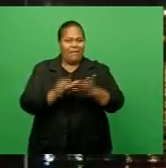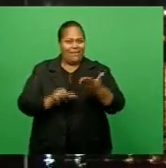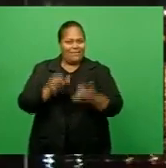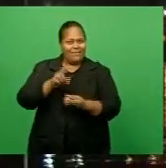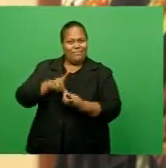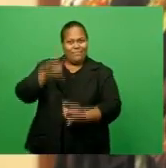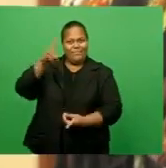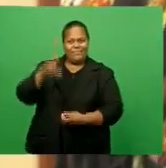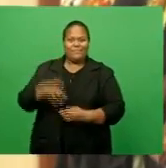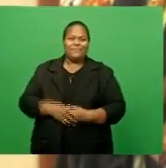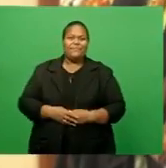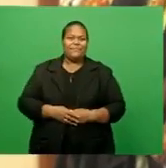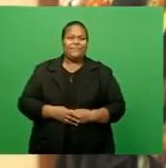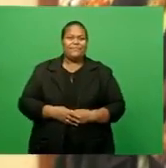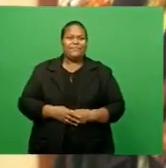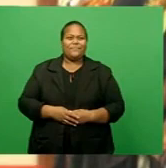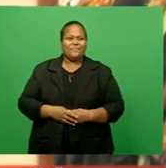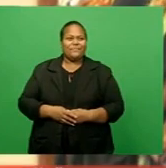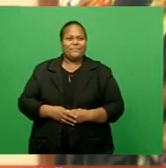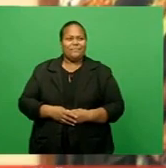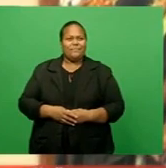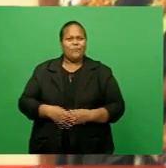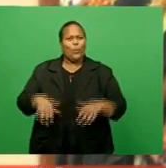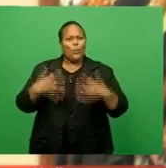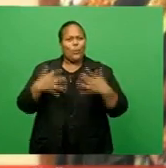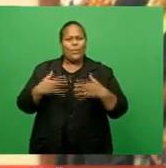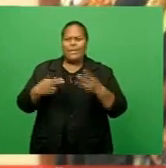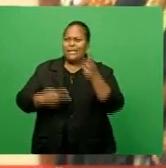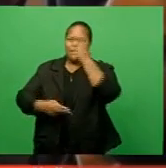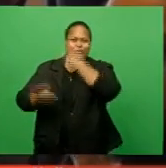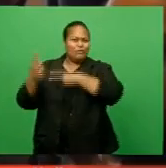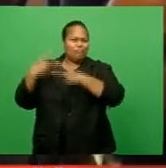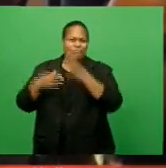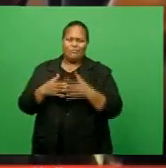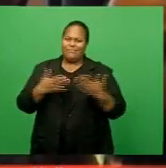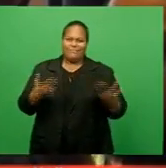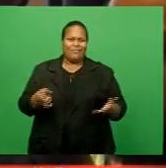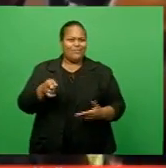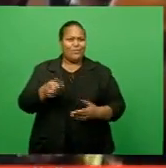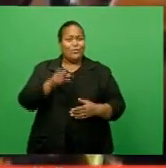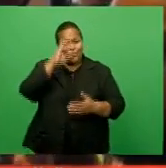Naikaso. It's a historic moment for these students